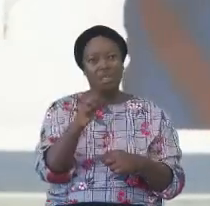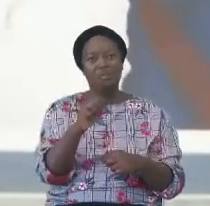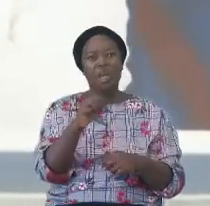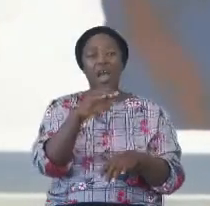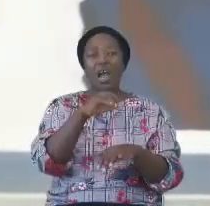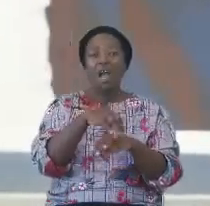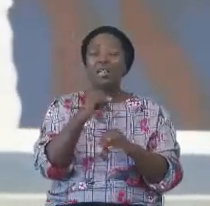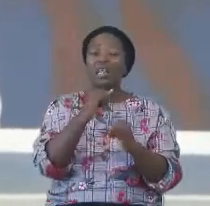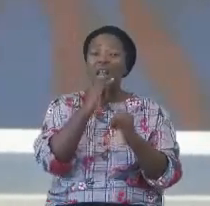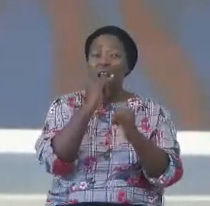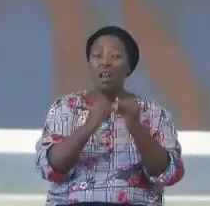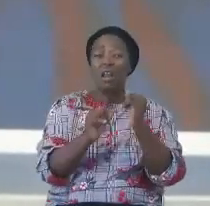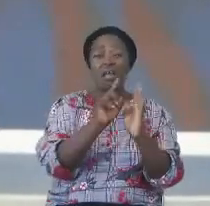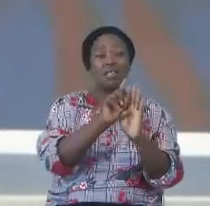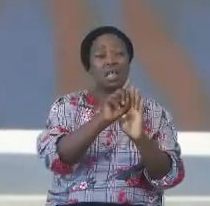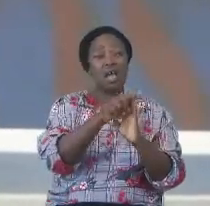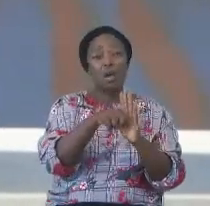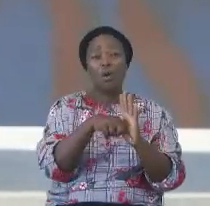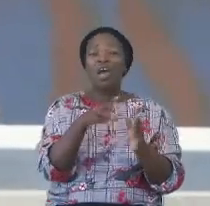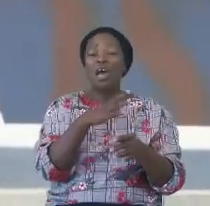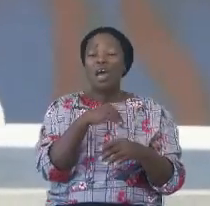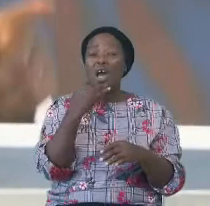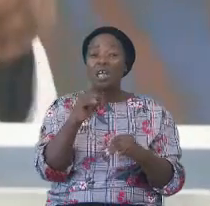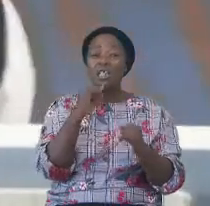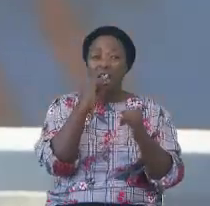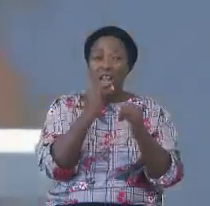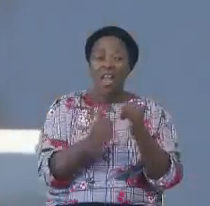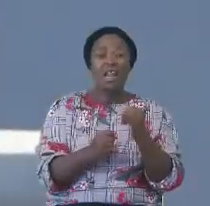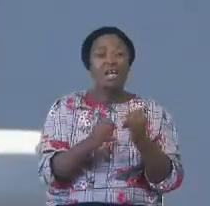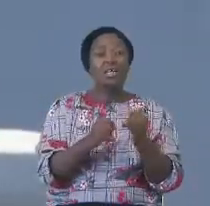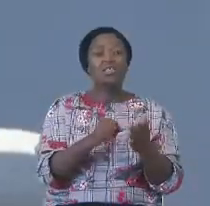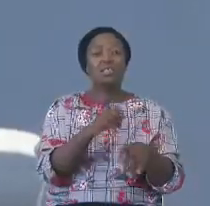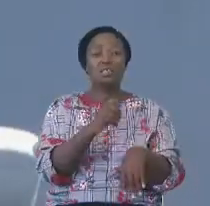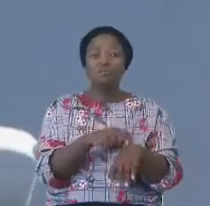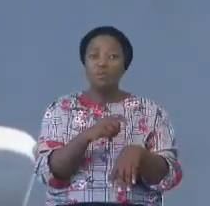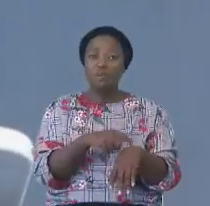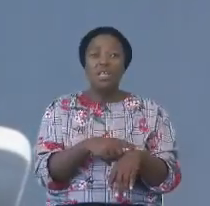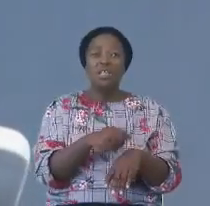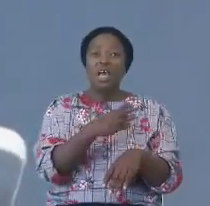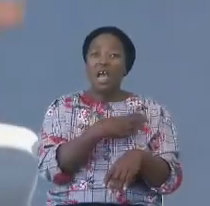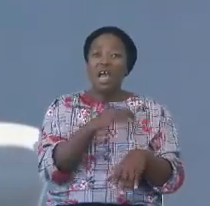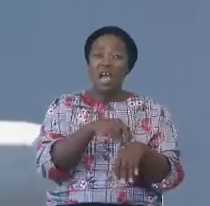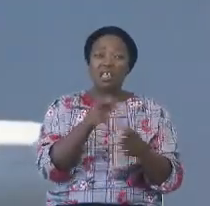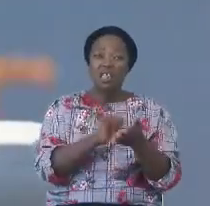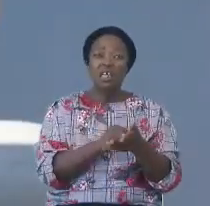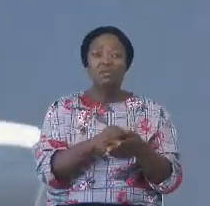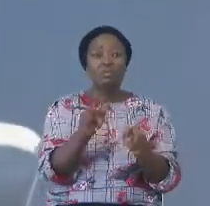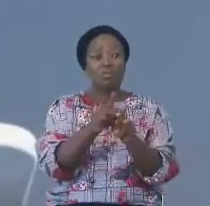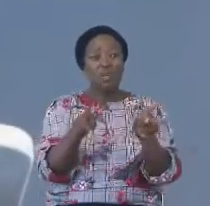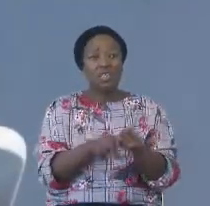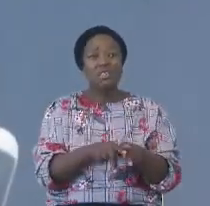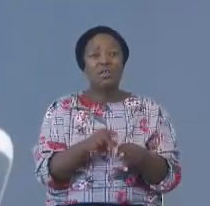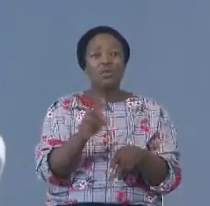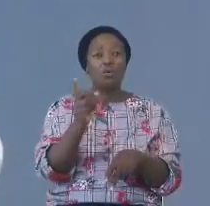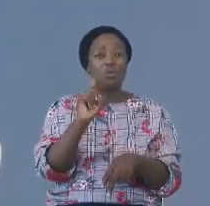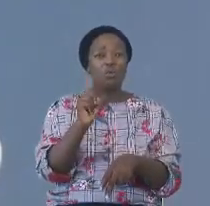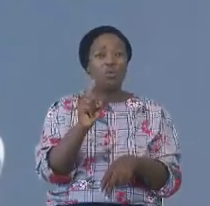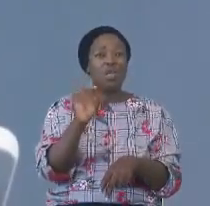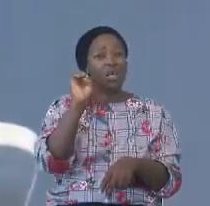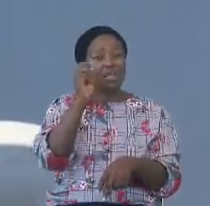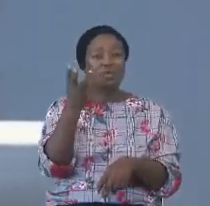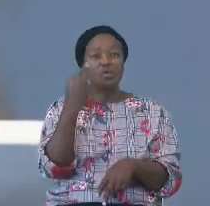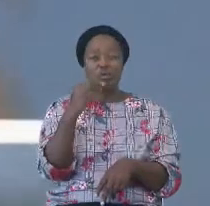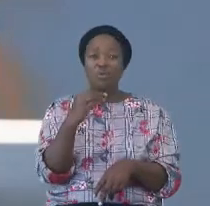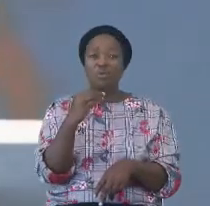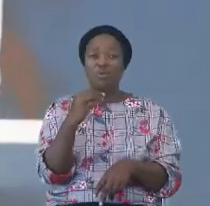now salvation came for him at the last hour, at the last moment,